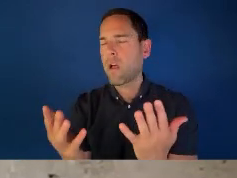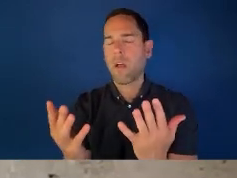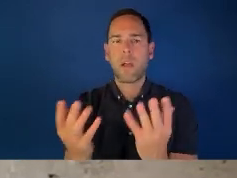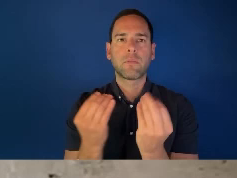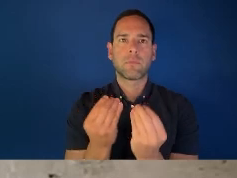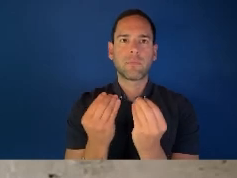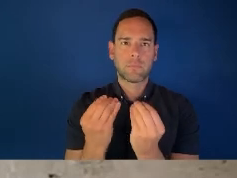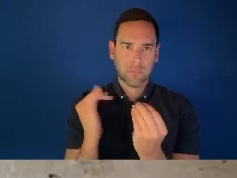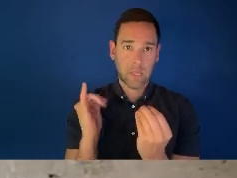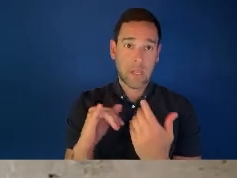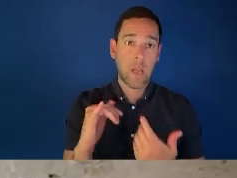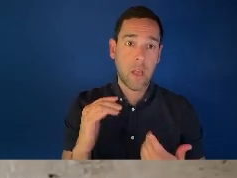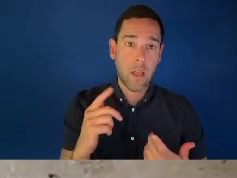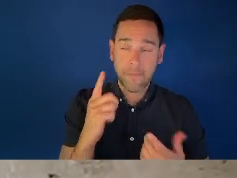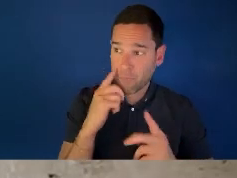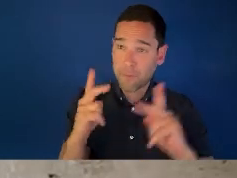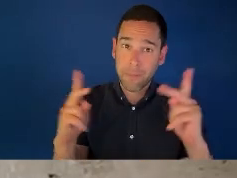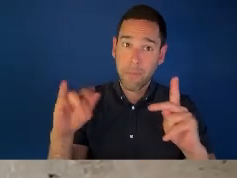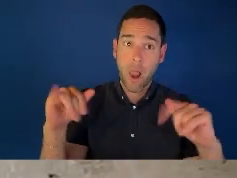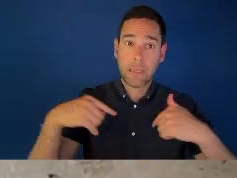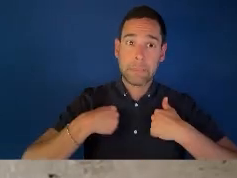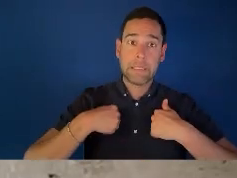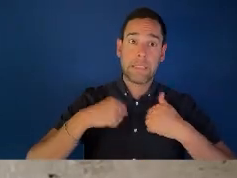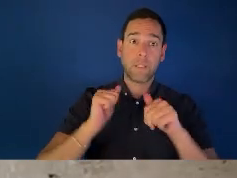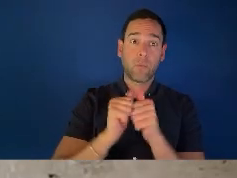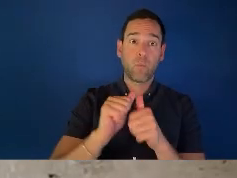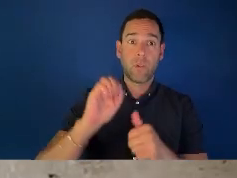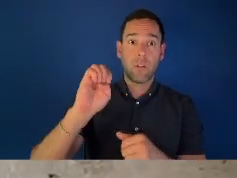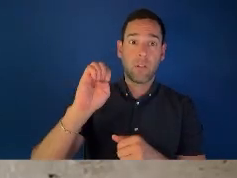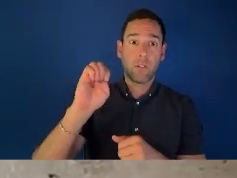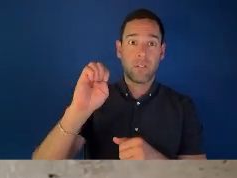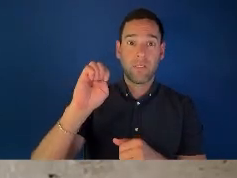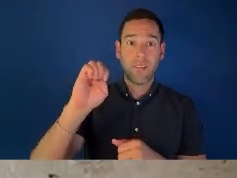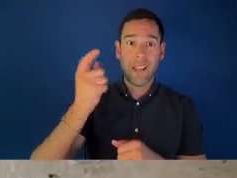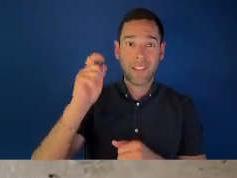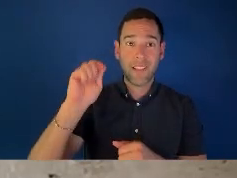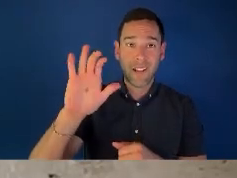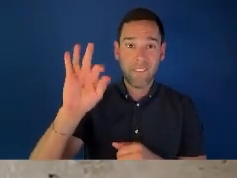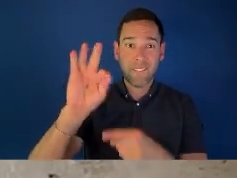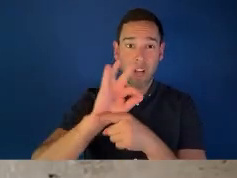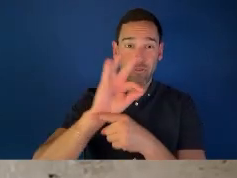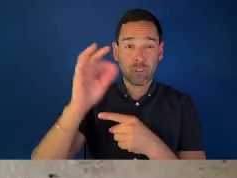Or I don't know, there's a multitude of ways that that's not accessible.